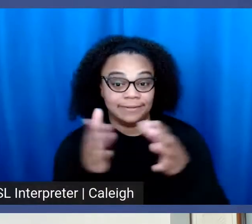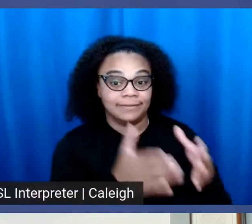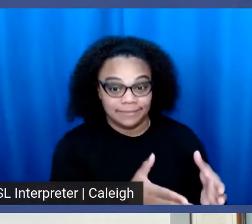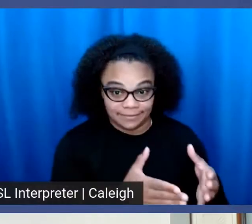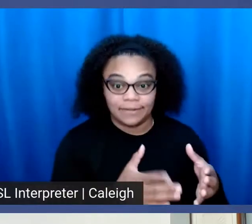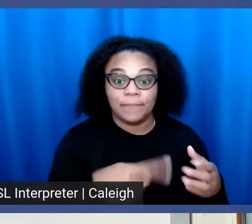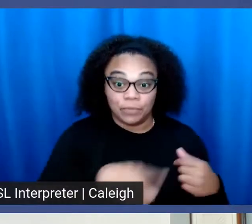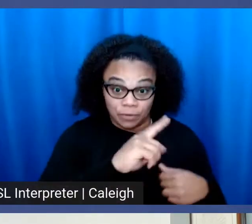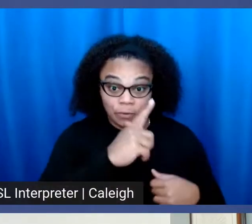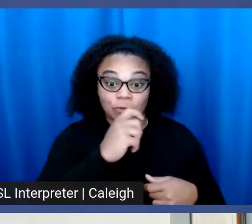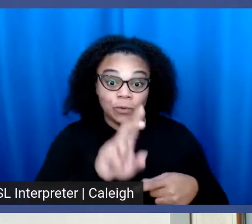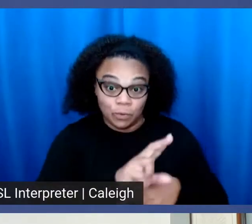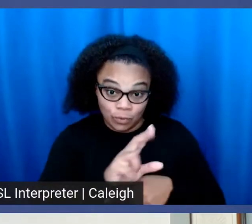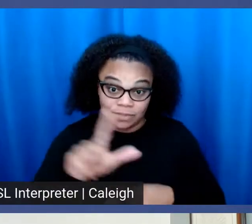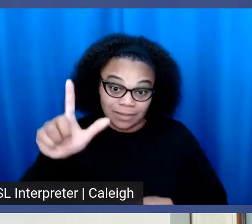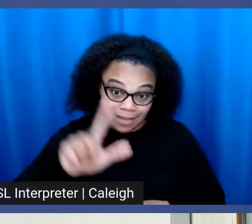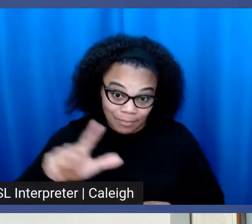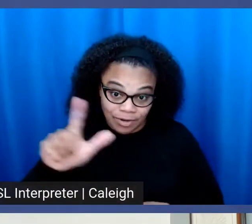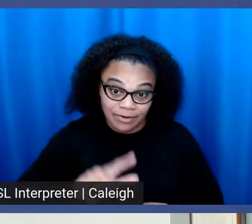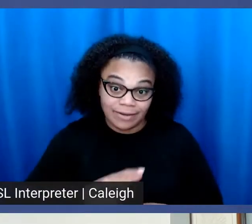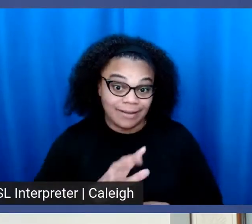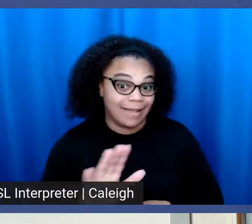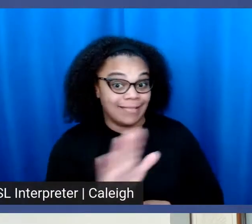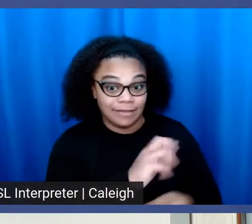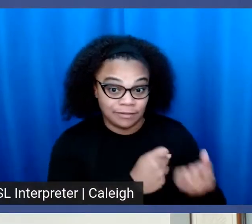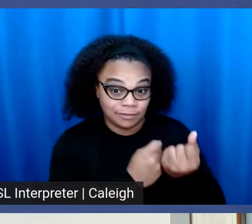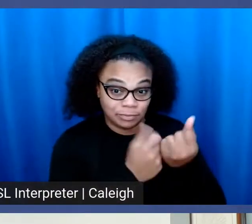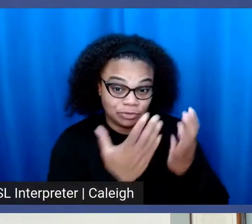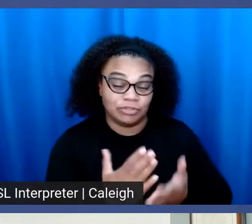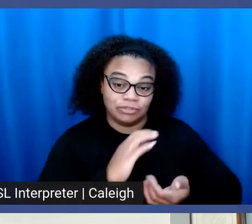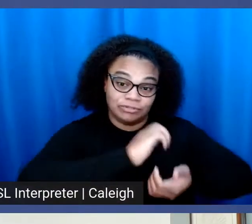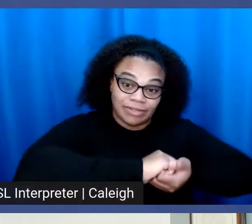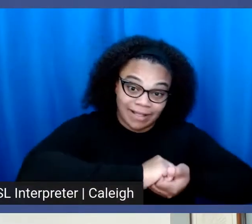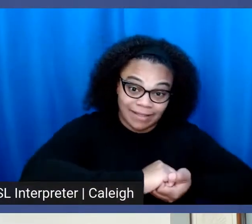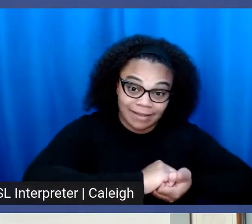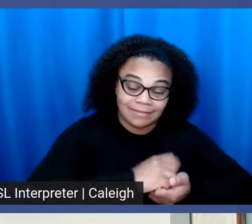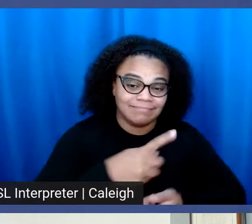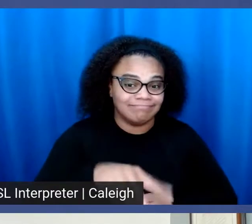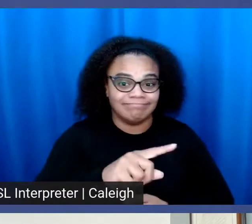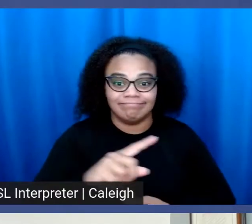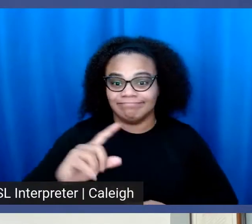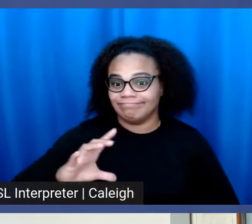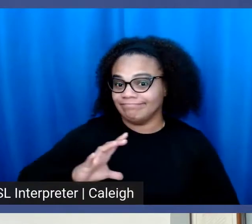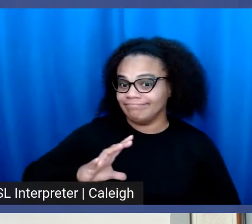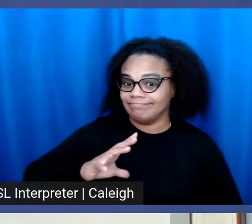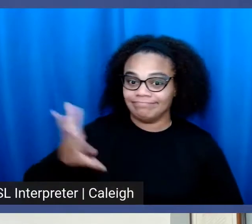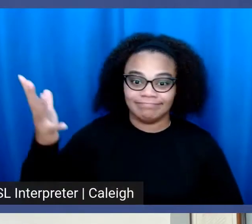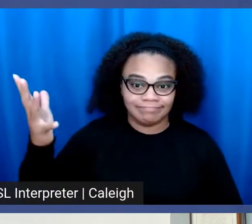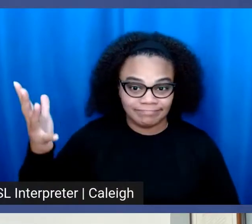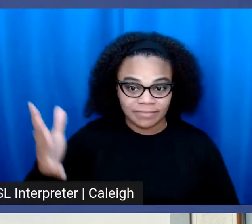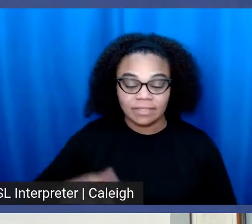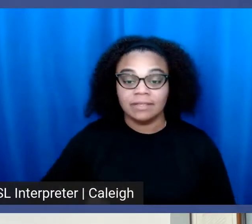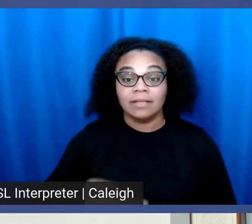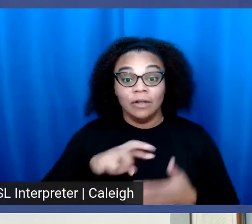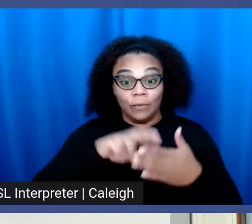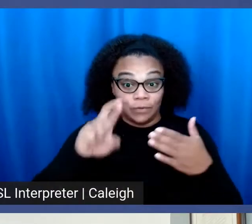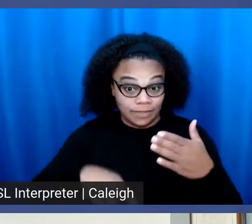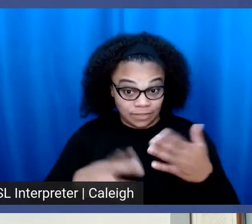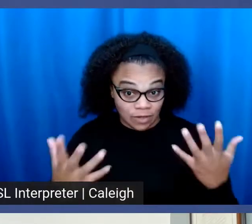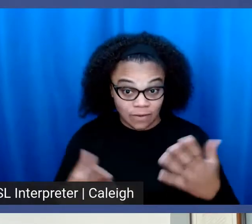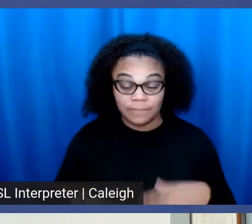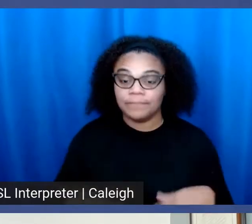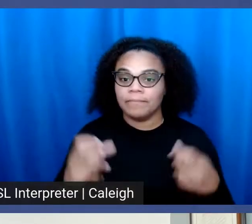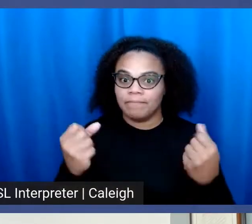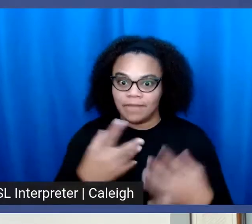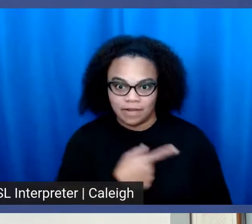and their allies, they are appalled. So the result has been that those students, a large proportion